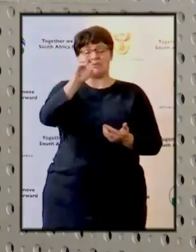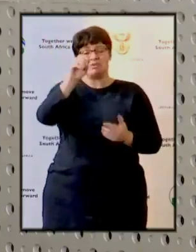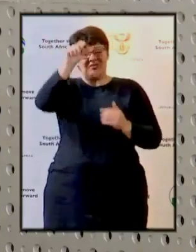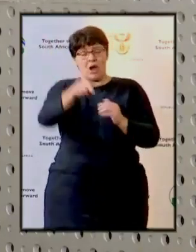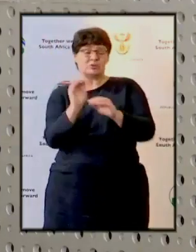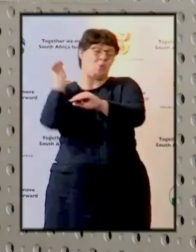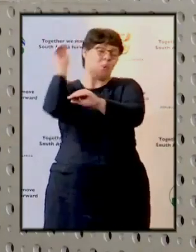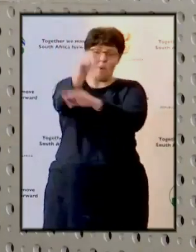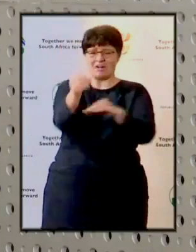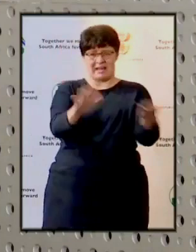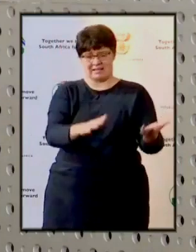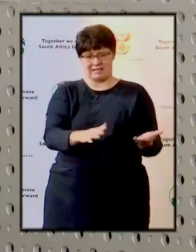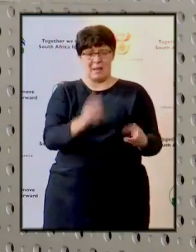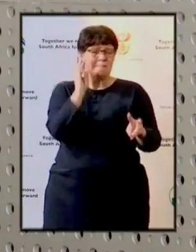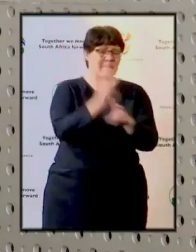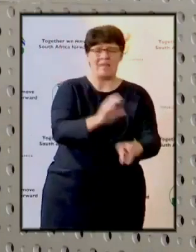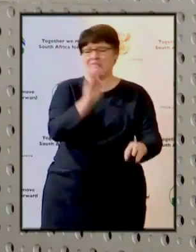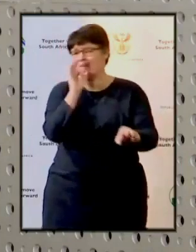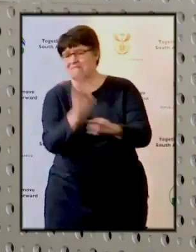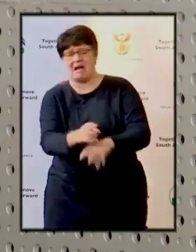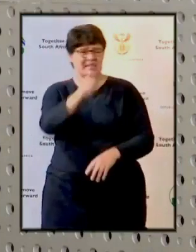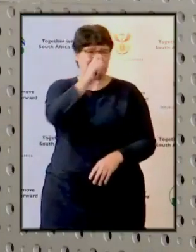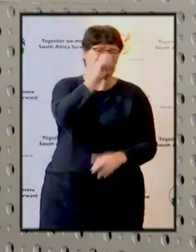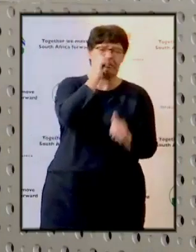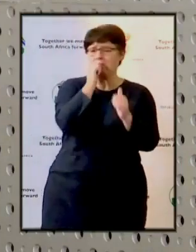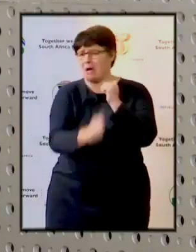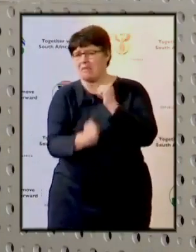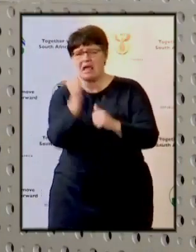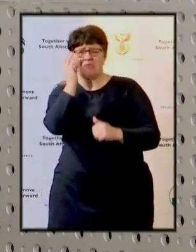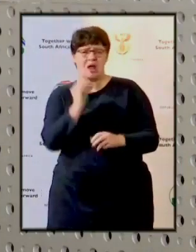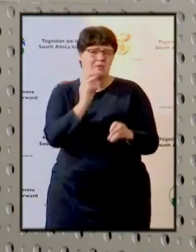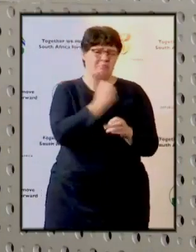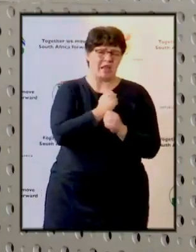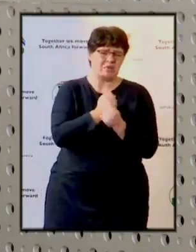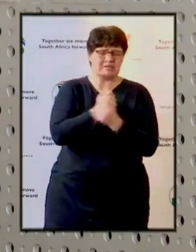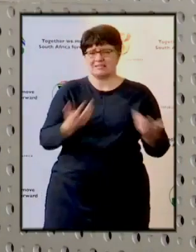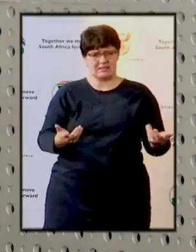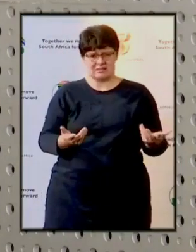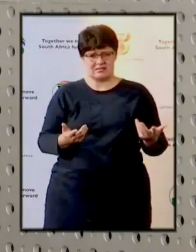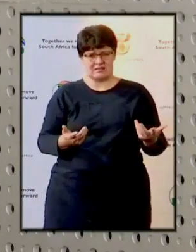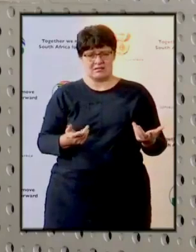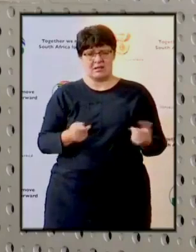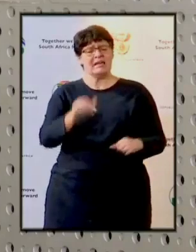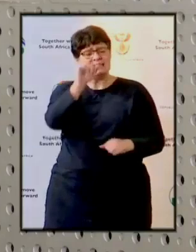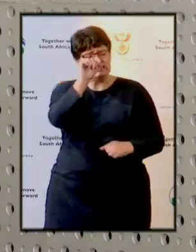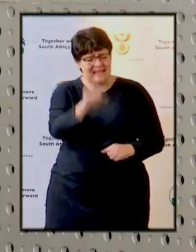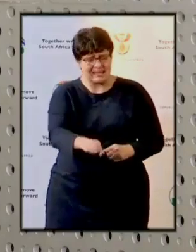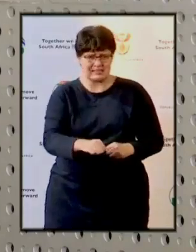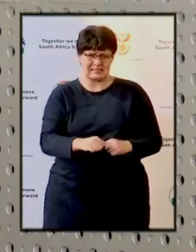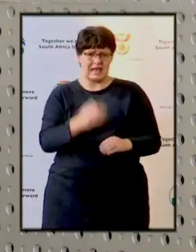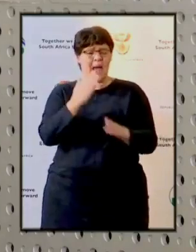and brothers, grandparents who have died. We're deeply concerned about jobs and the impact of COVID-19 on